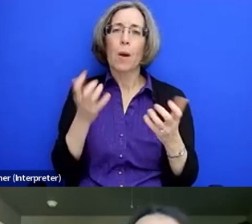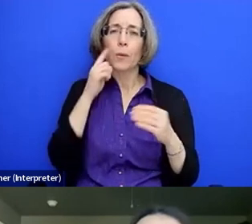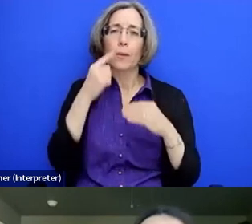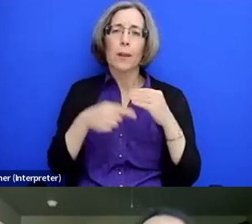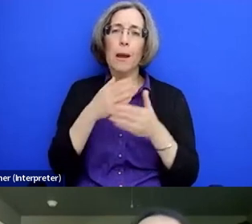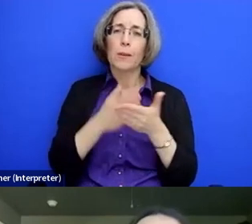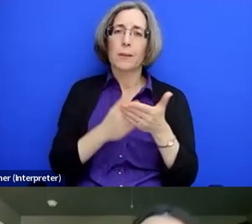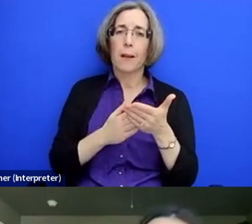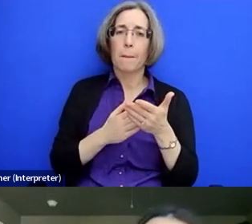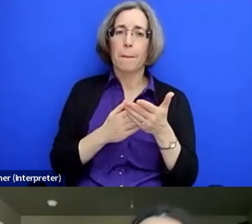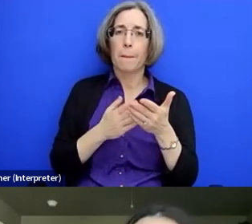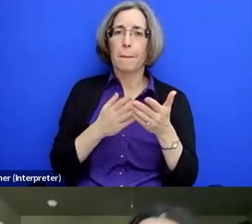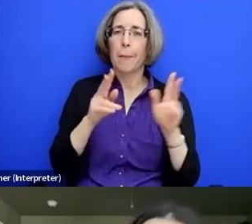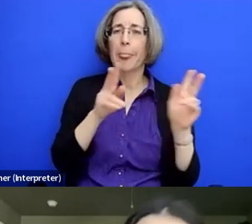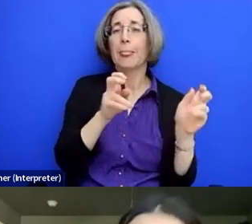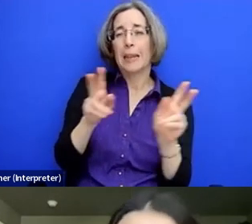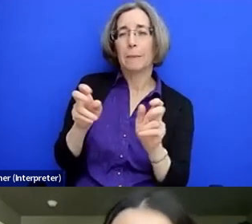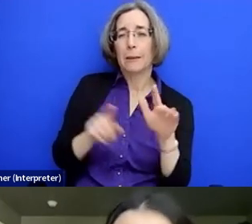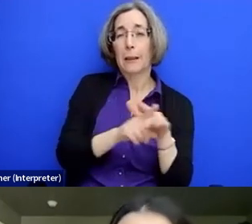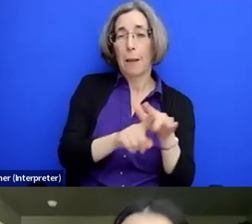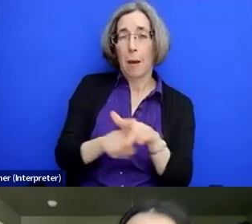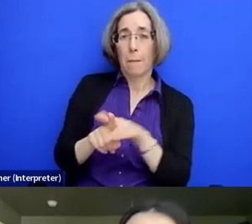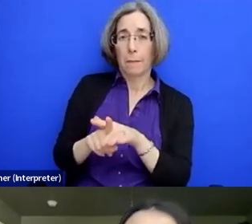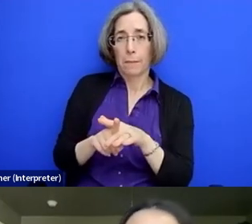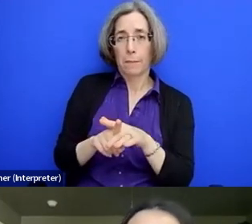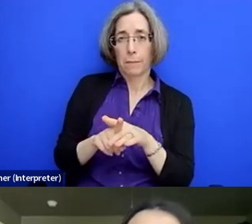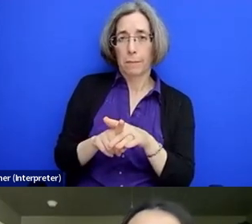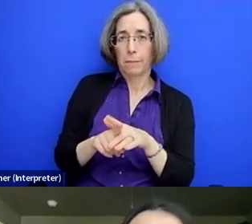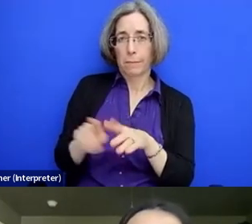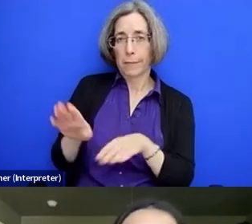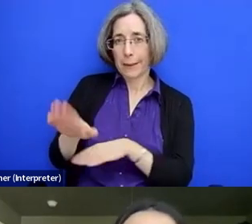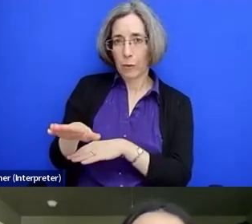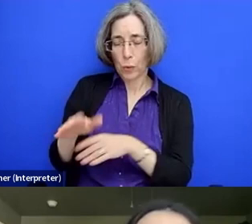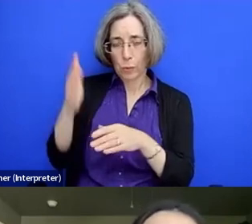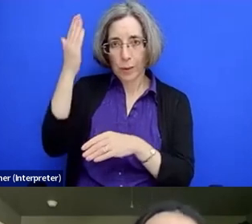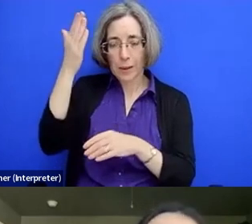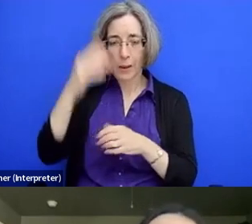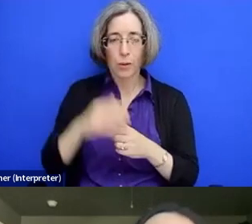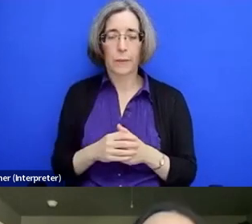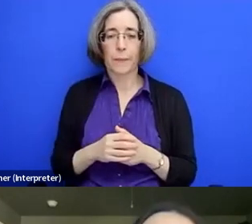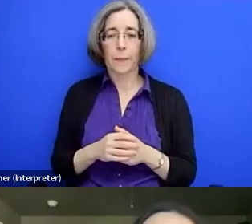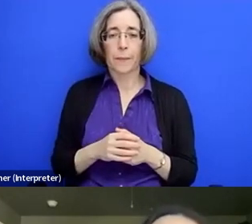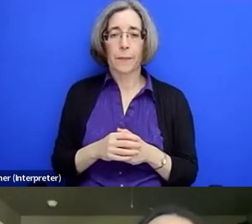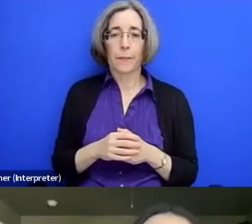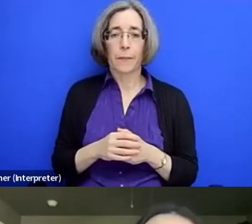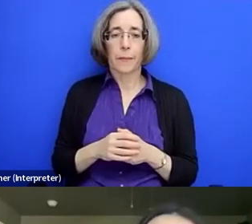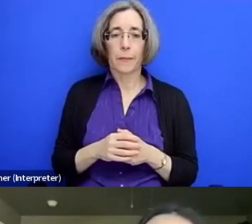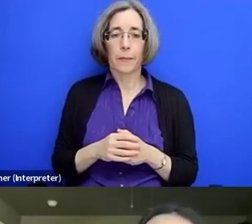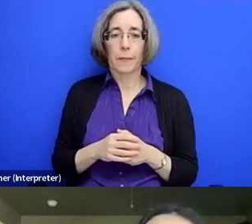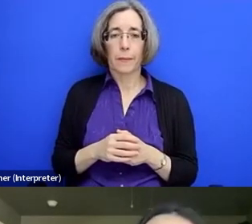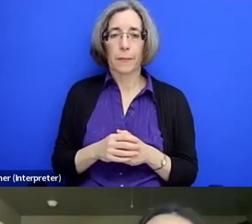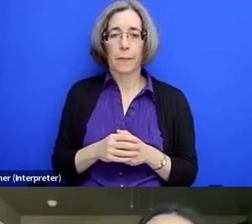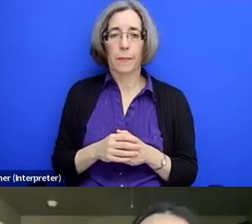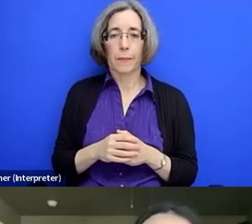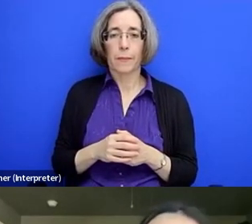of ideas or themes that were addressed in the presentations, in the talks. I mean, We heard people